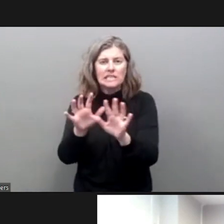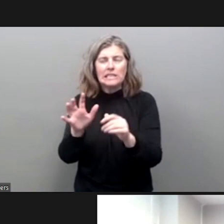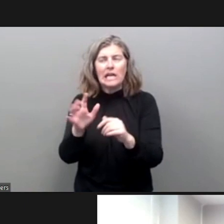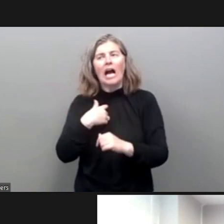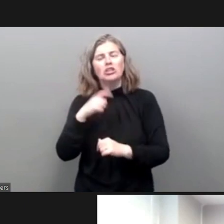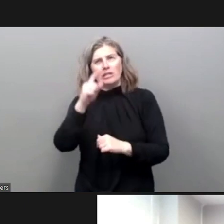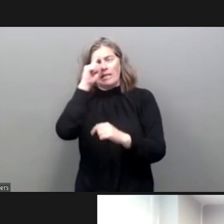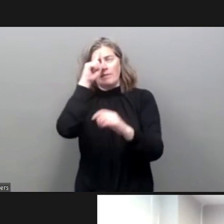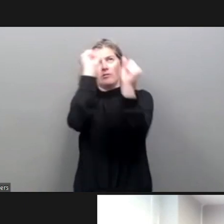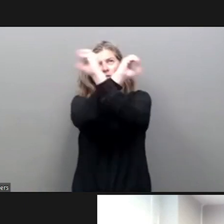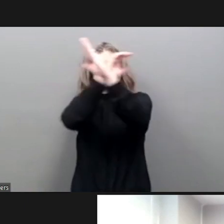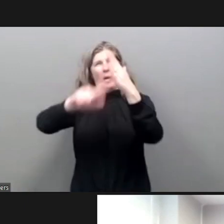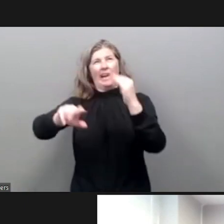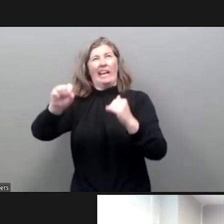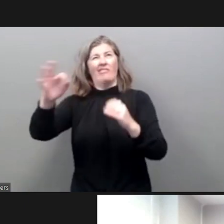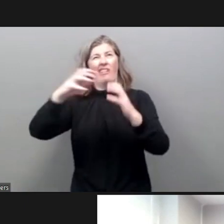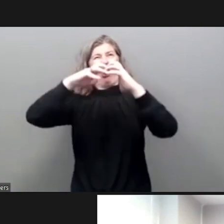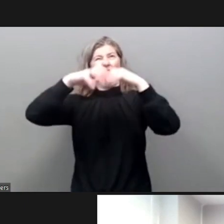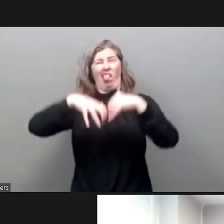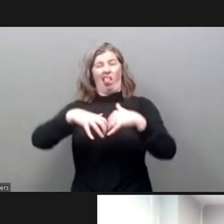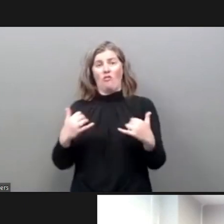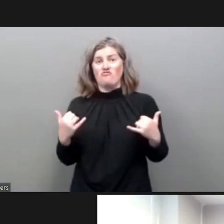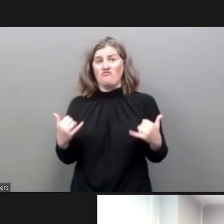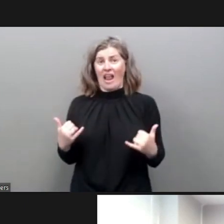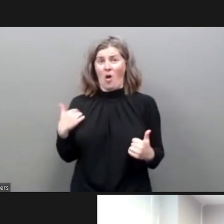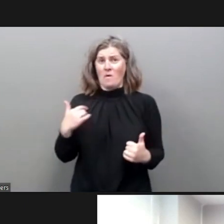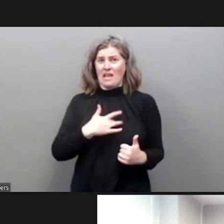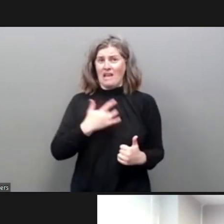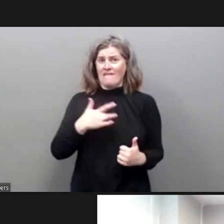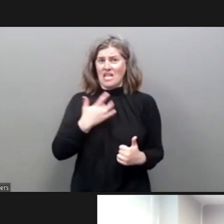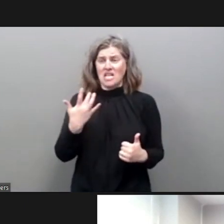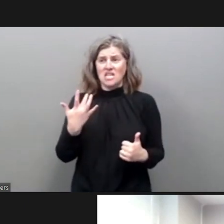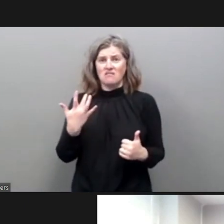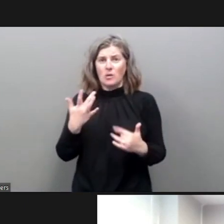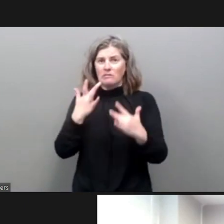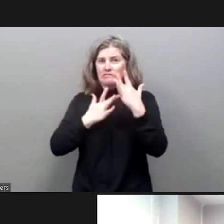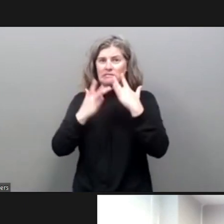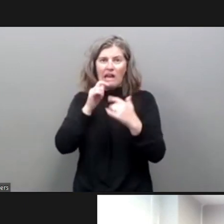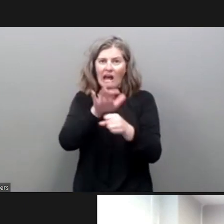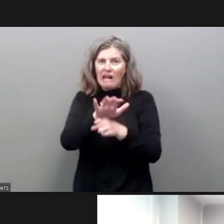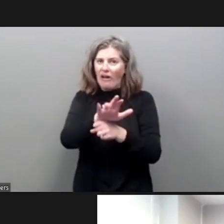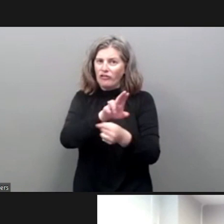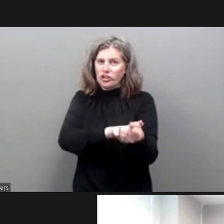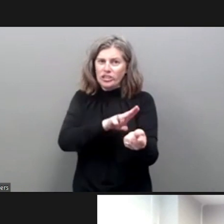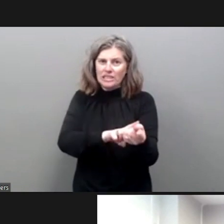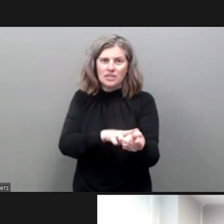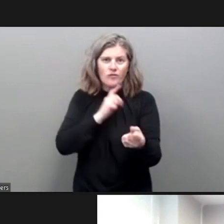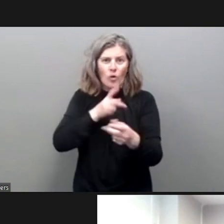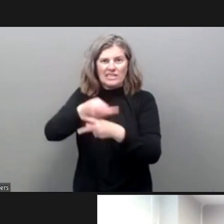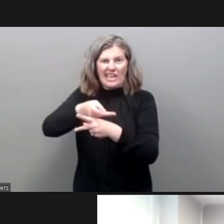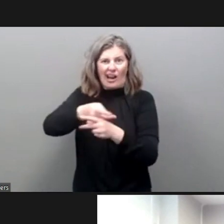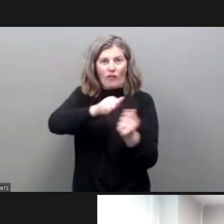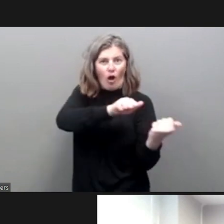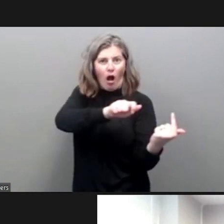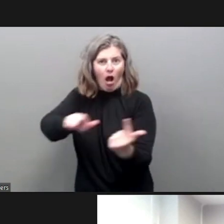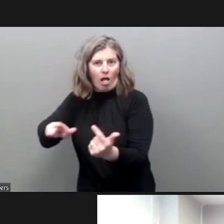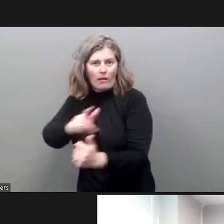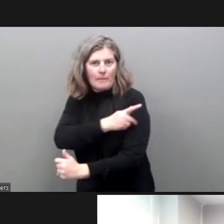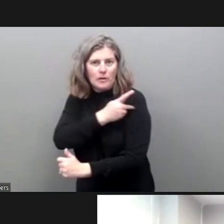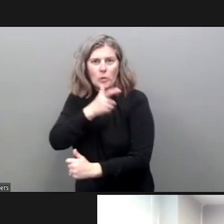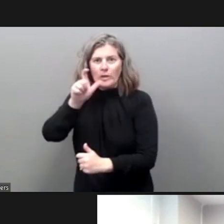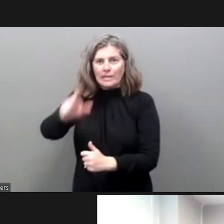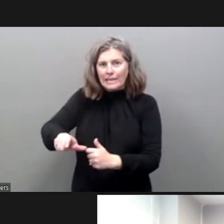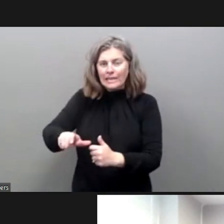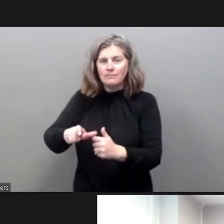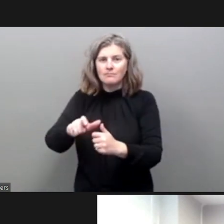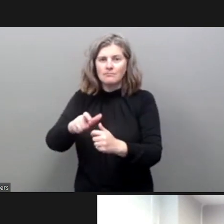should. I think right now we're at a point where we don't have enough nurses, for example, to take care of everybody who needs inpatient